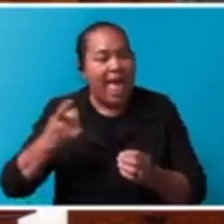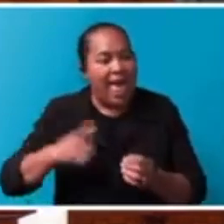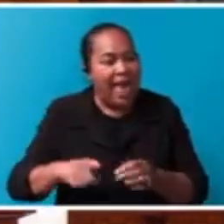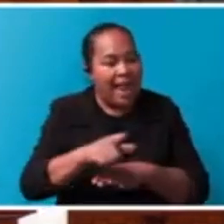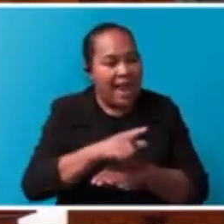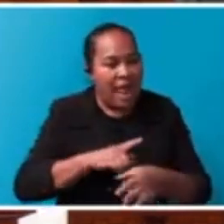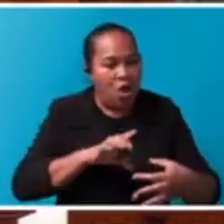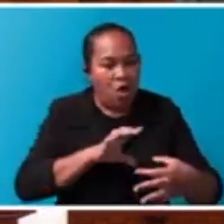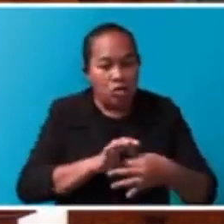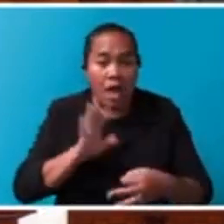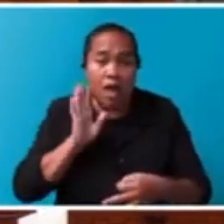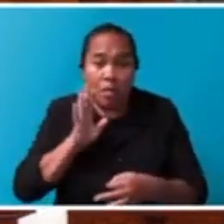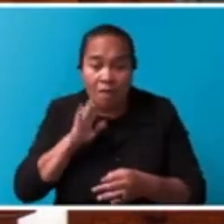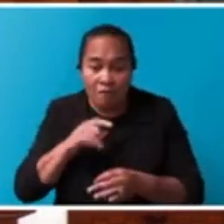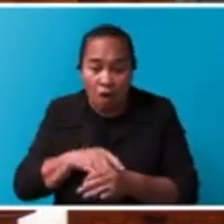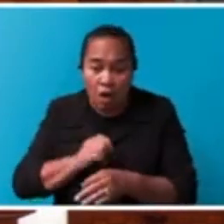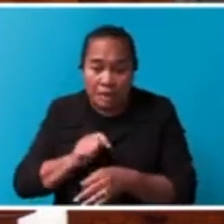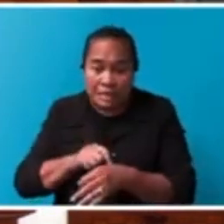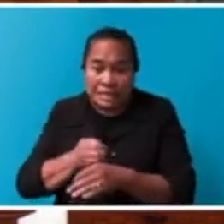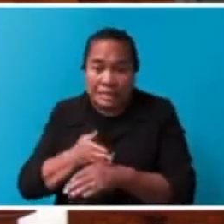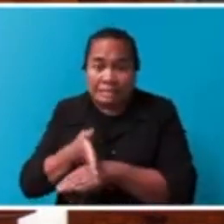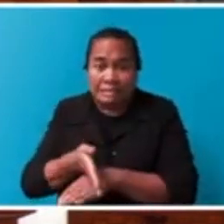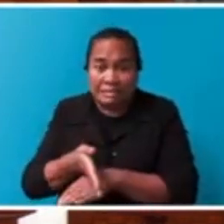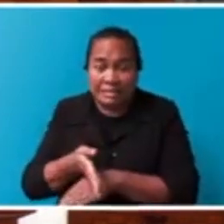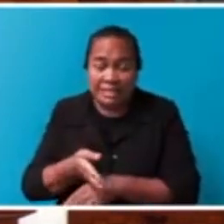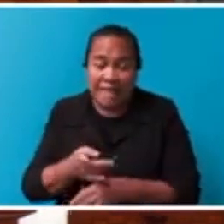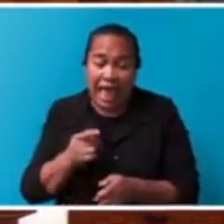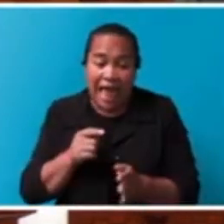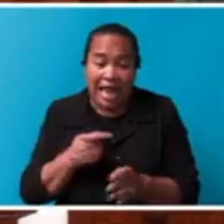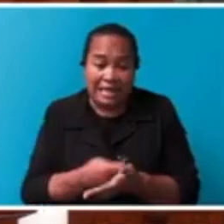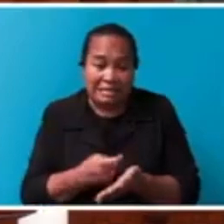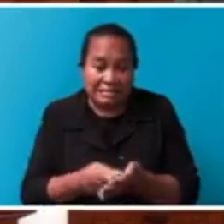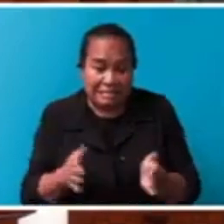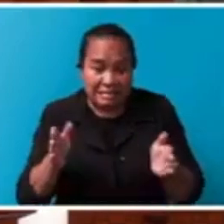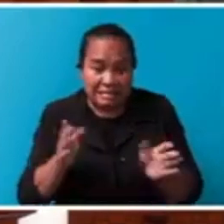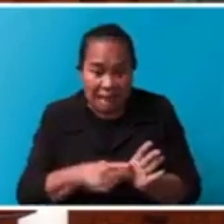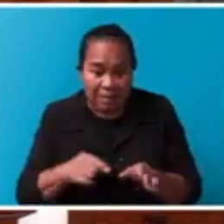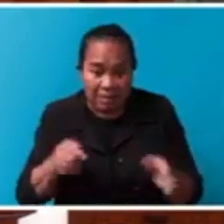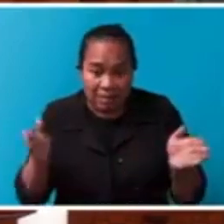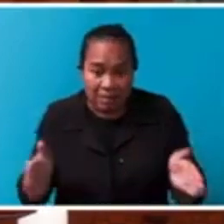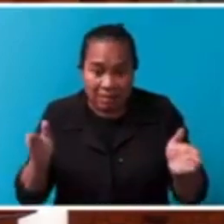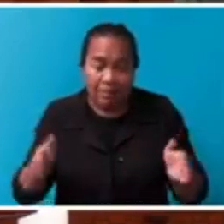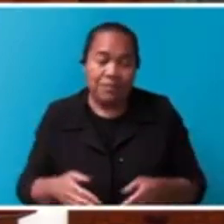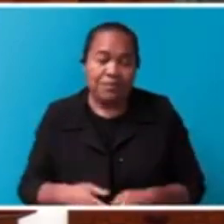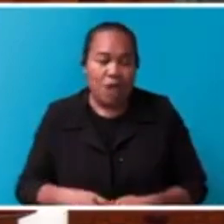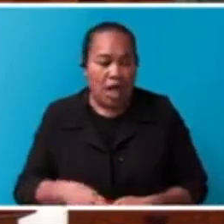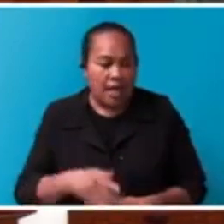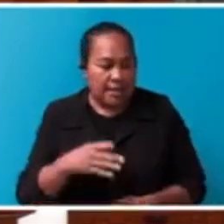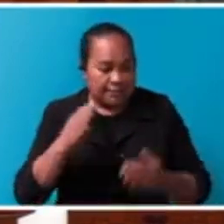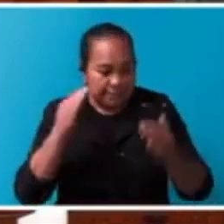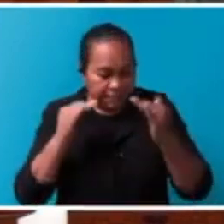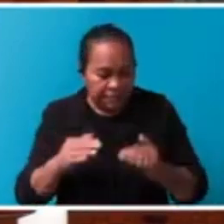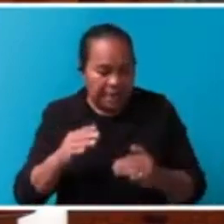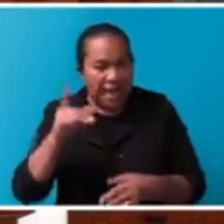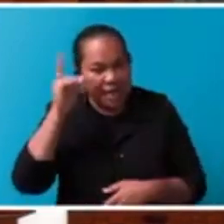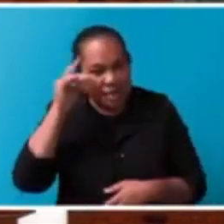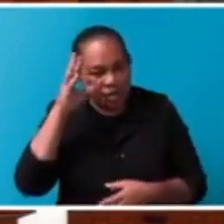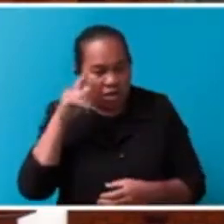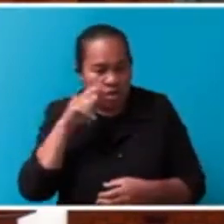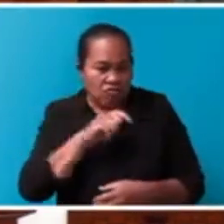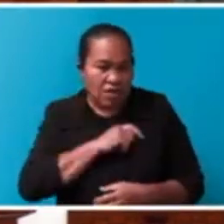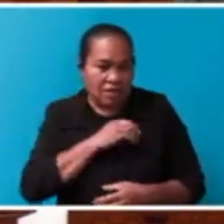before the lease expires. Mr. Speaker, the iTaukei Trust Fund Board has launched